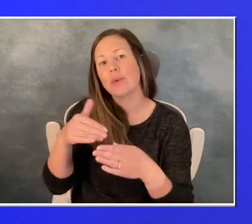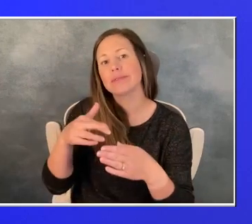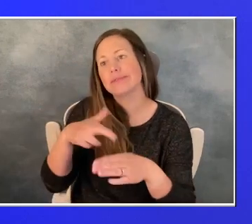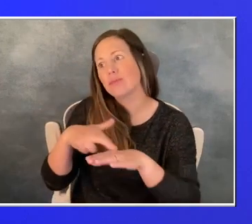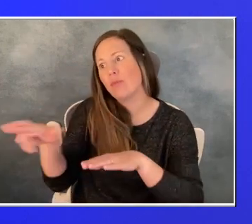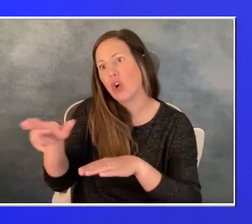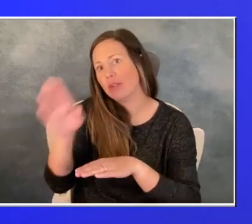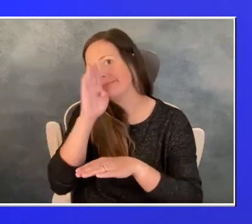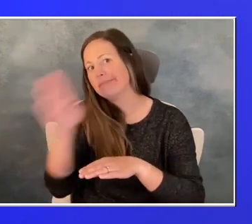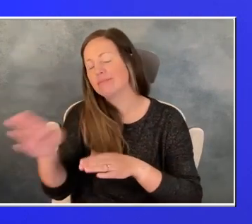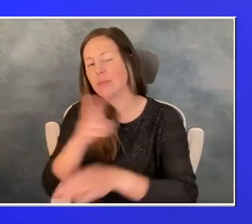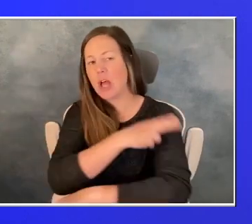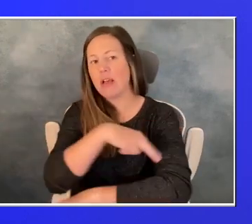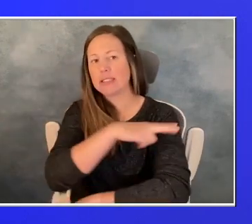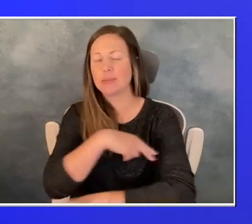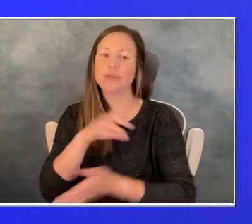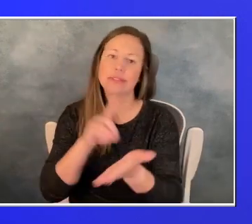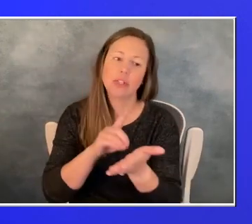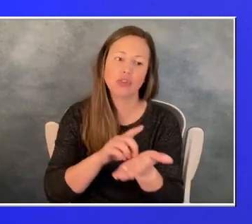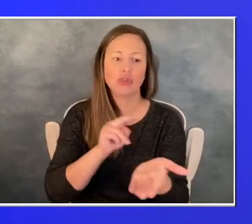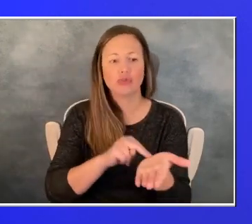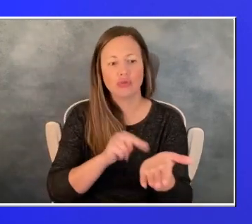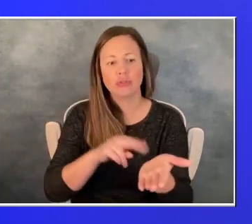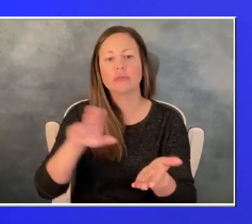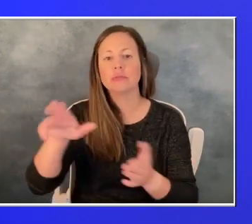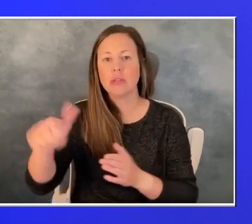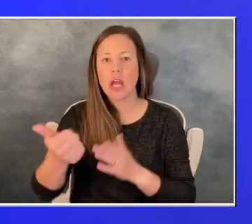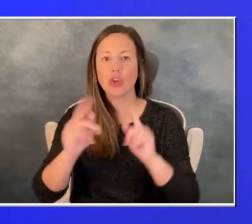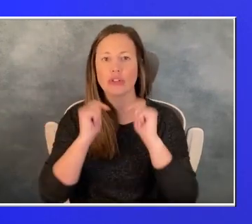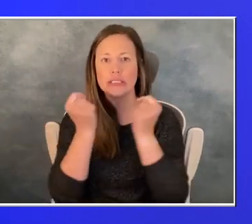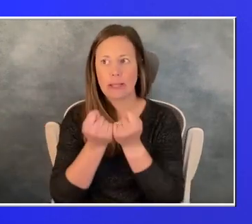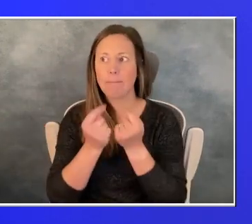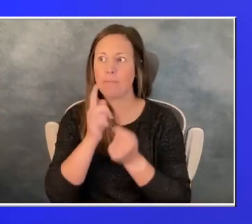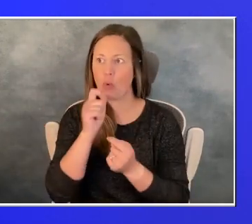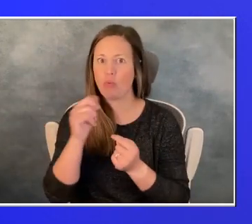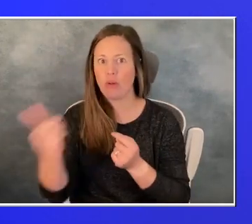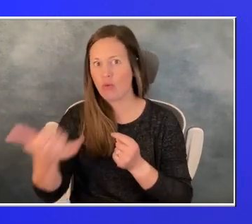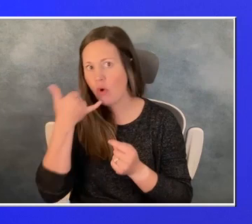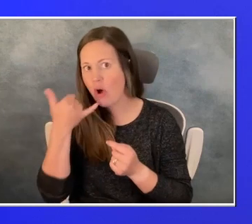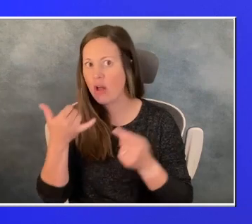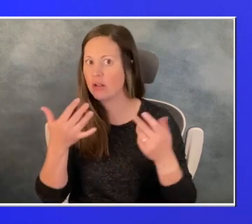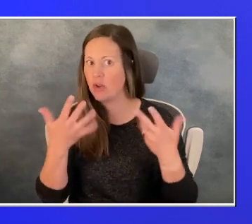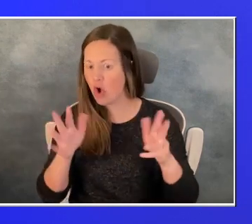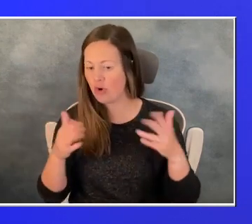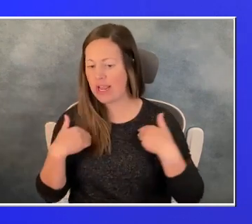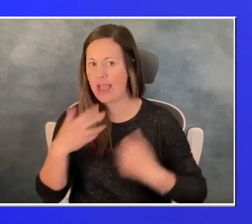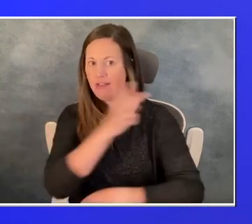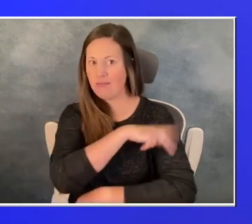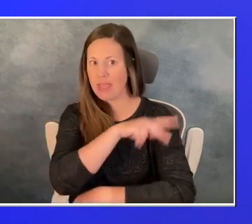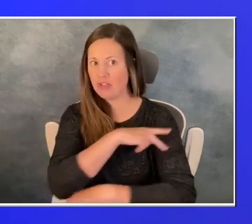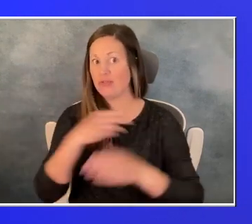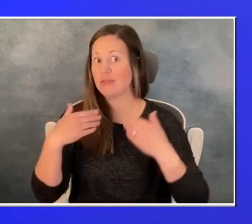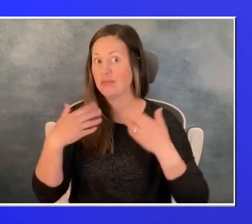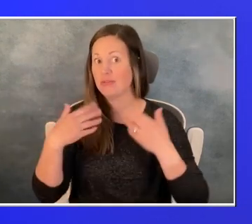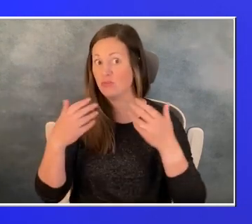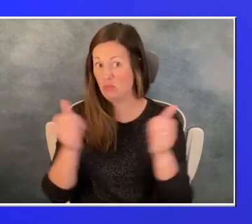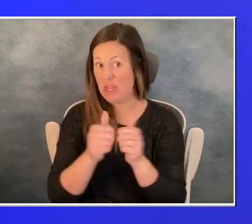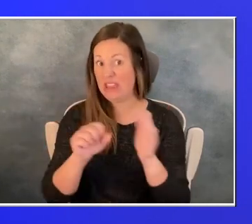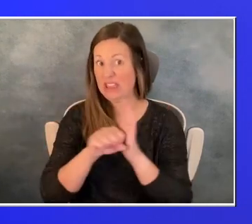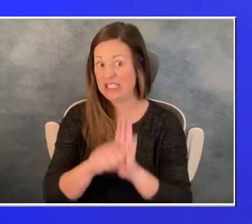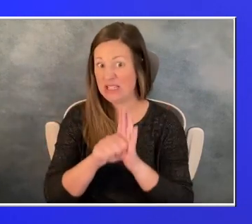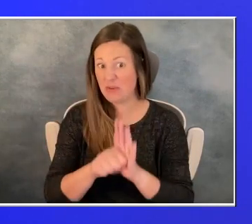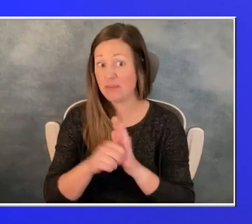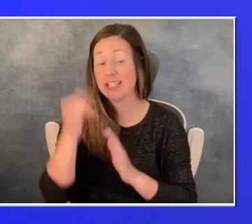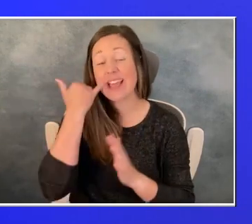Doctors and nurses and other team members that are calling often already have patients that are symptomatic. So whether it was intentional or